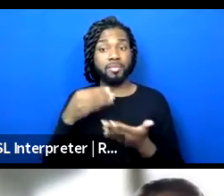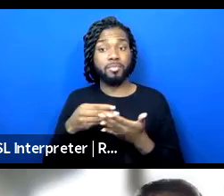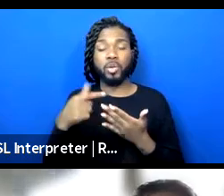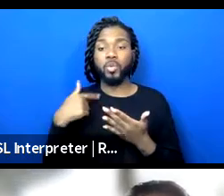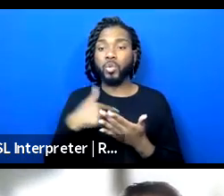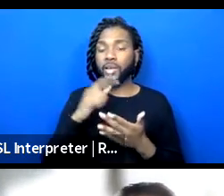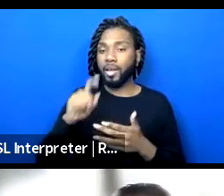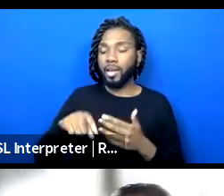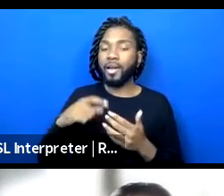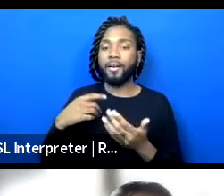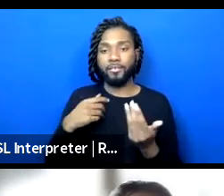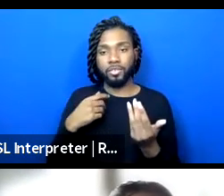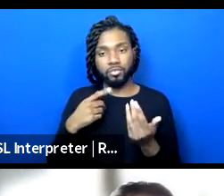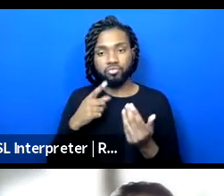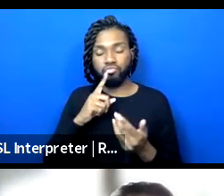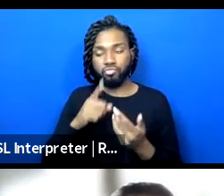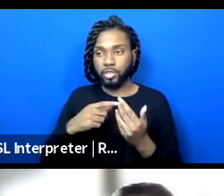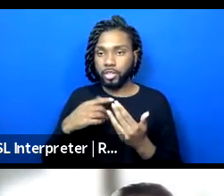can be equitably used.